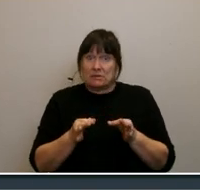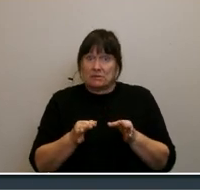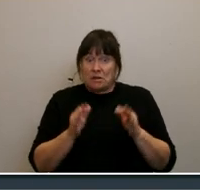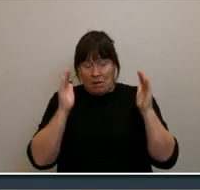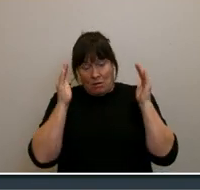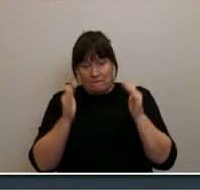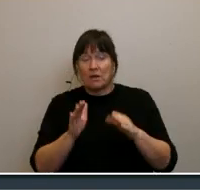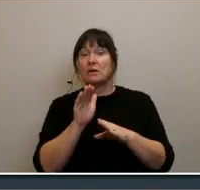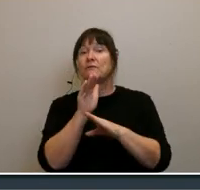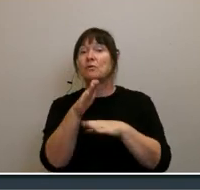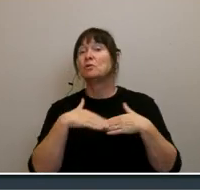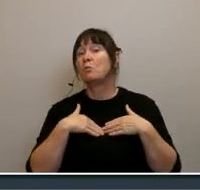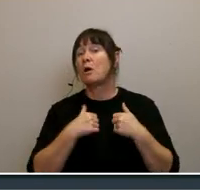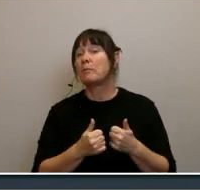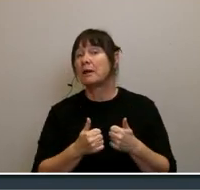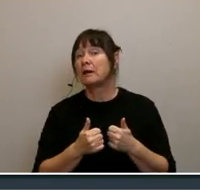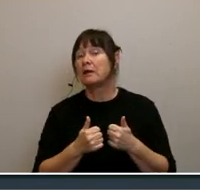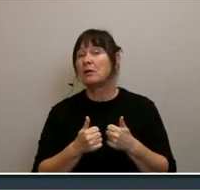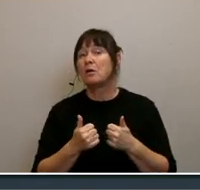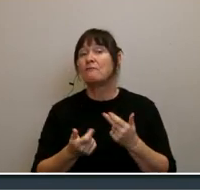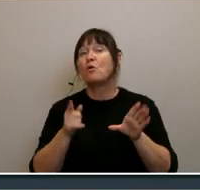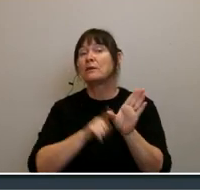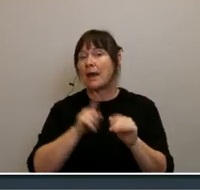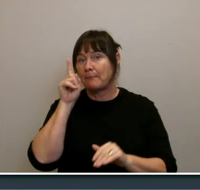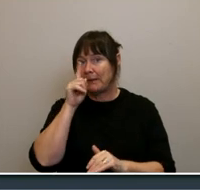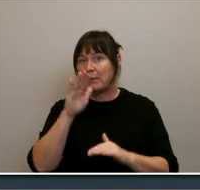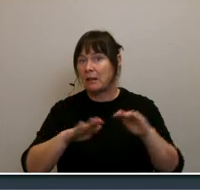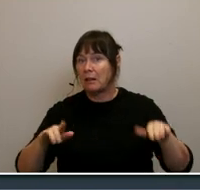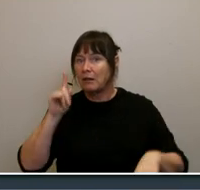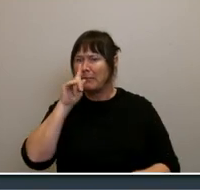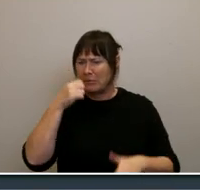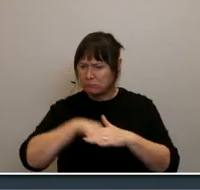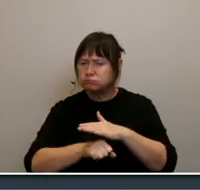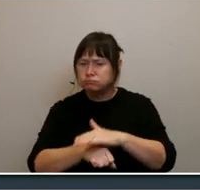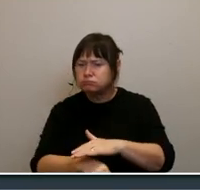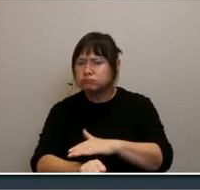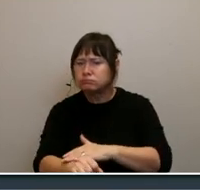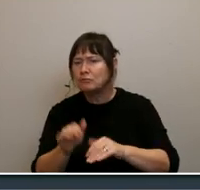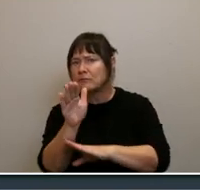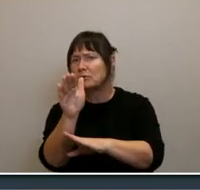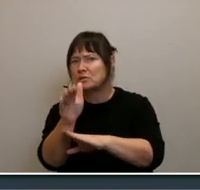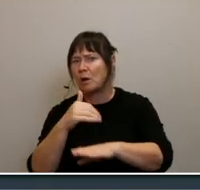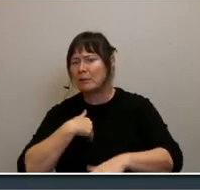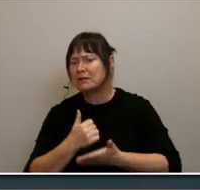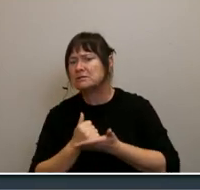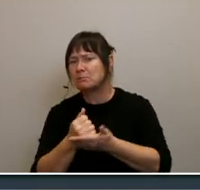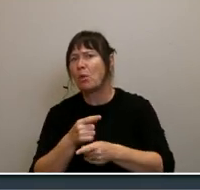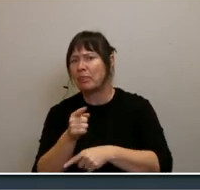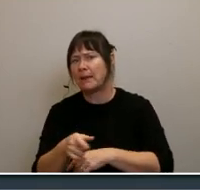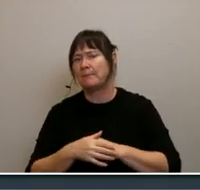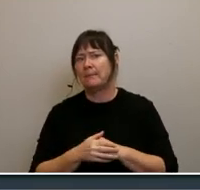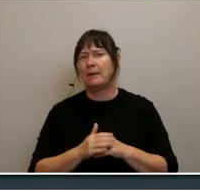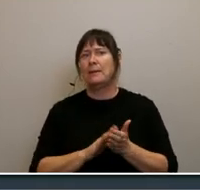are focused on the future well-being of the coming generations of humans and the web of life that will support them. We will then be